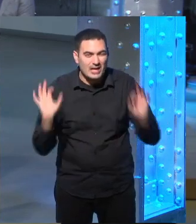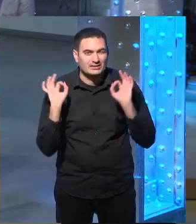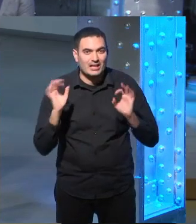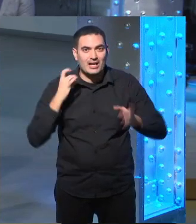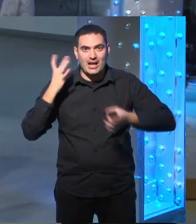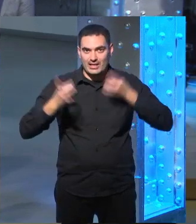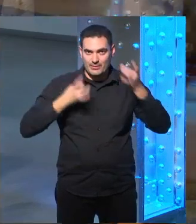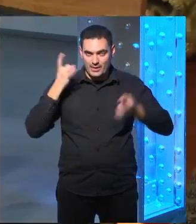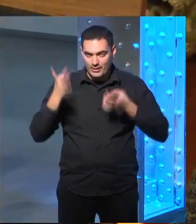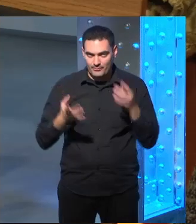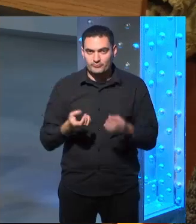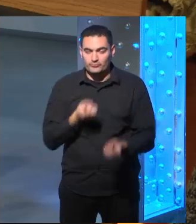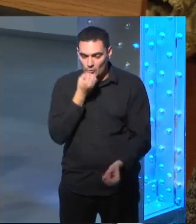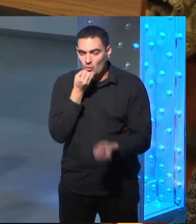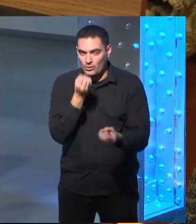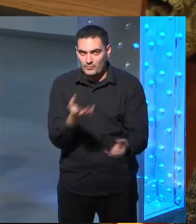topic.